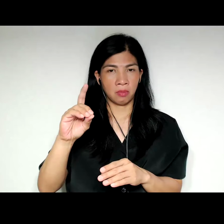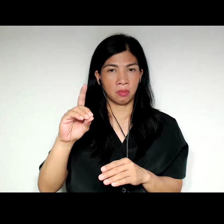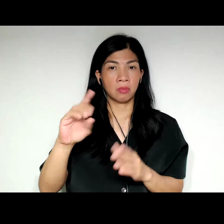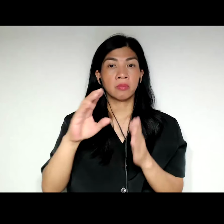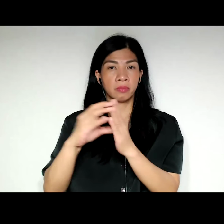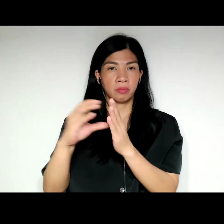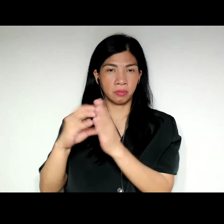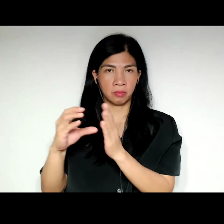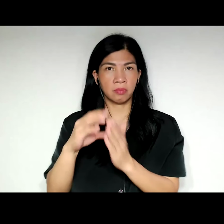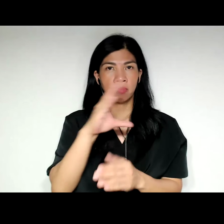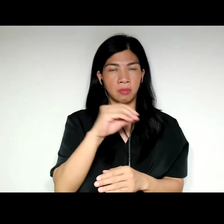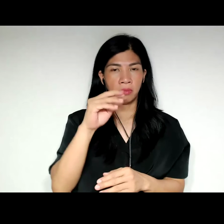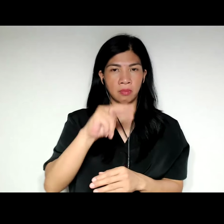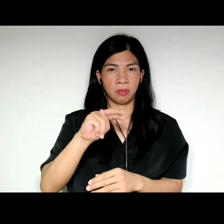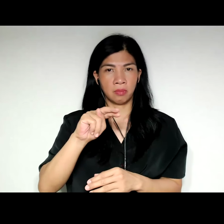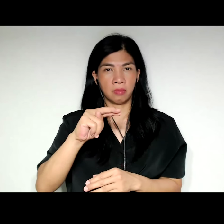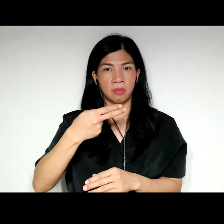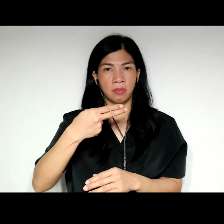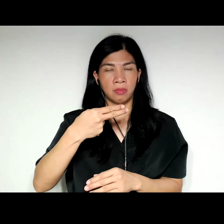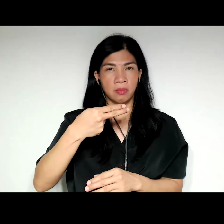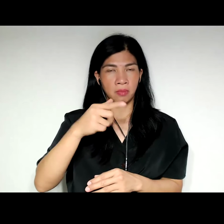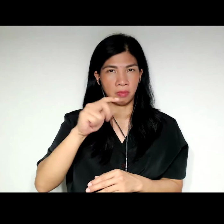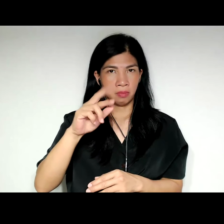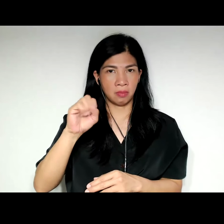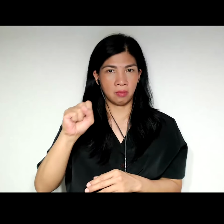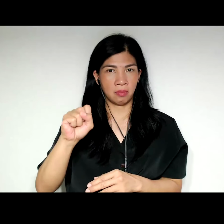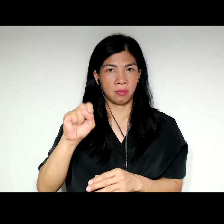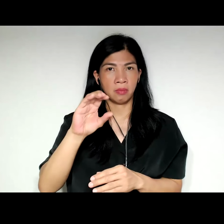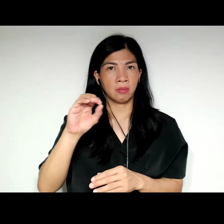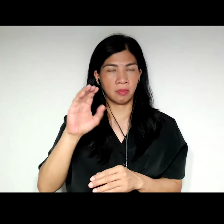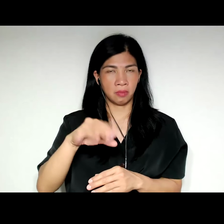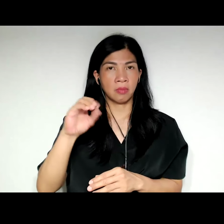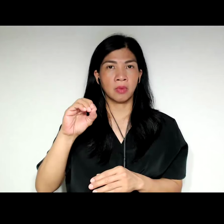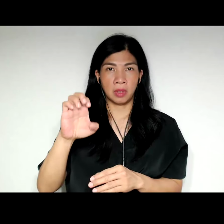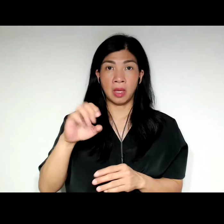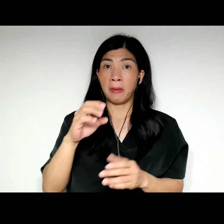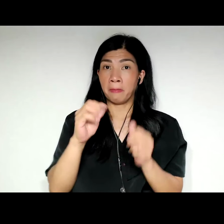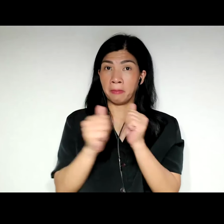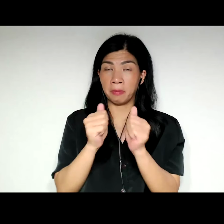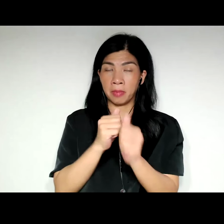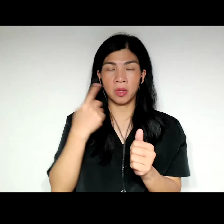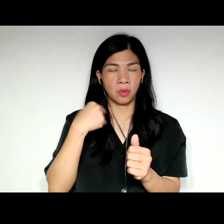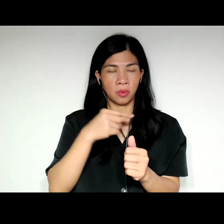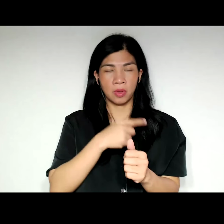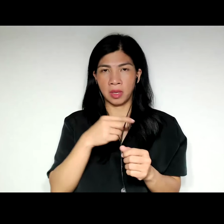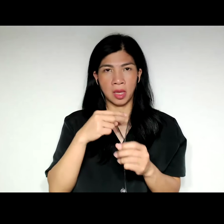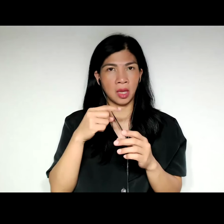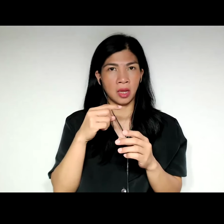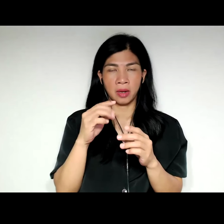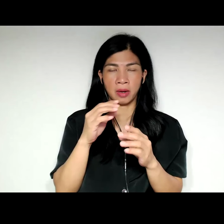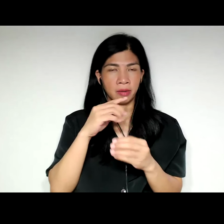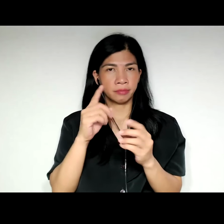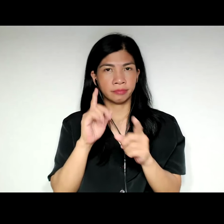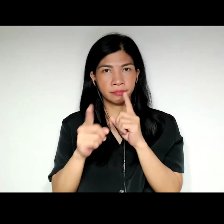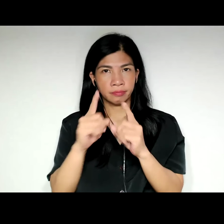that we are talking of a very real life topic here, a very real life scenarios that